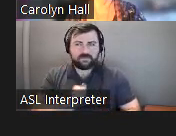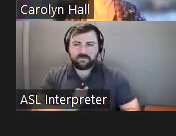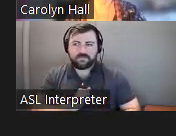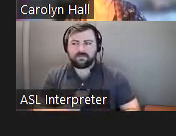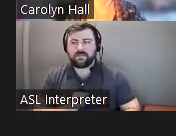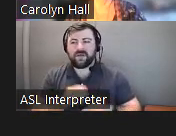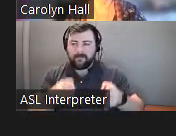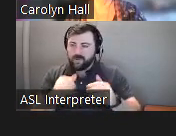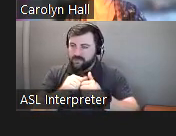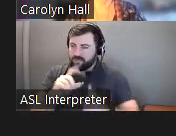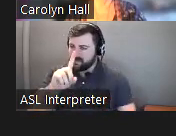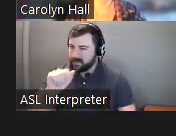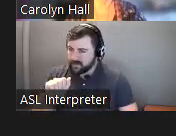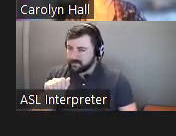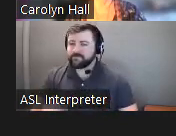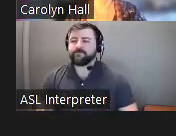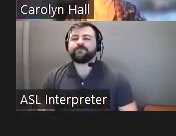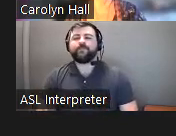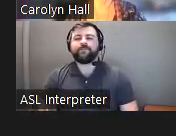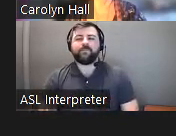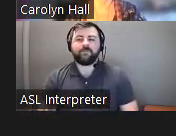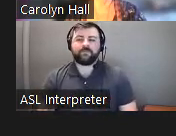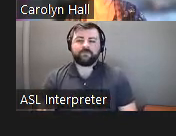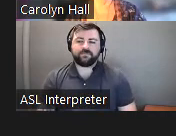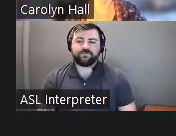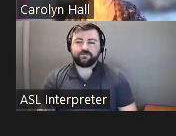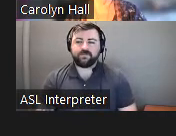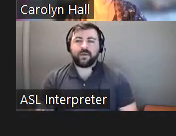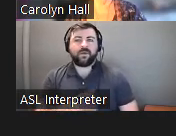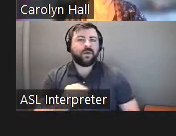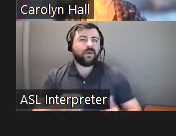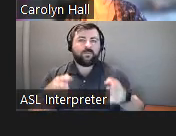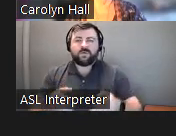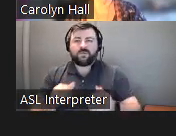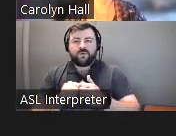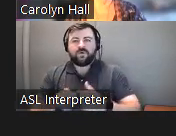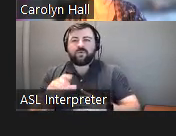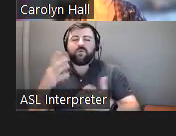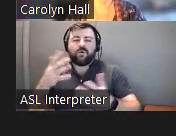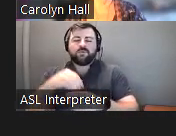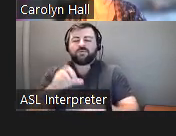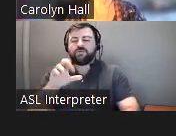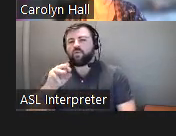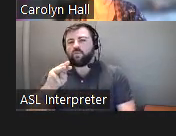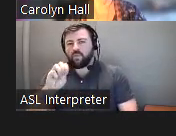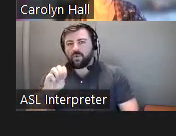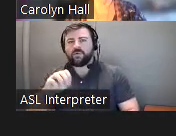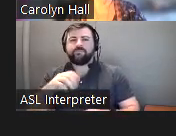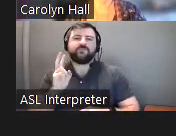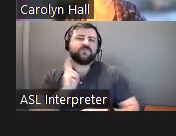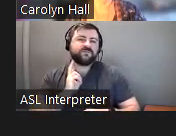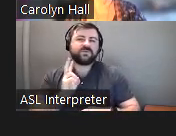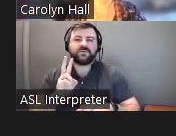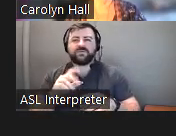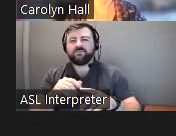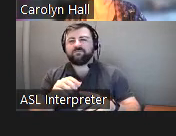person with disabilities, and a person with expertise in crime victimization, trauma, and adverse childhood